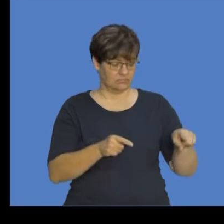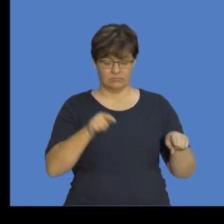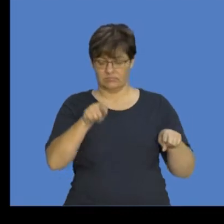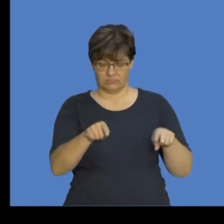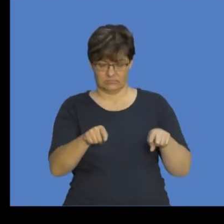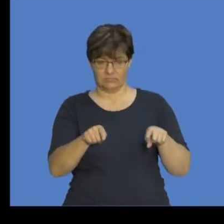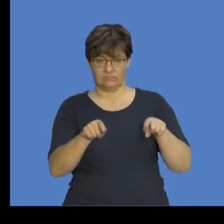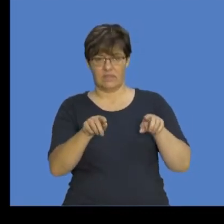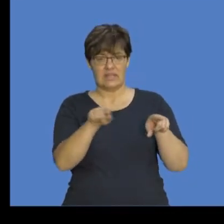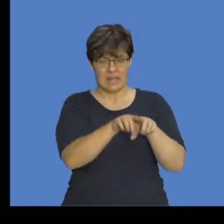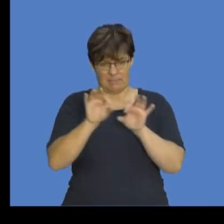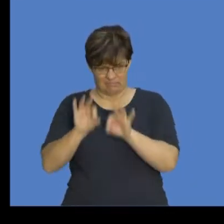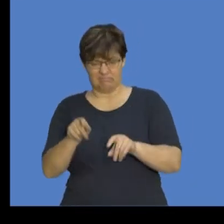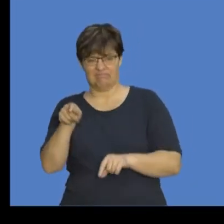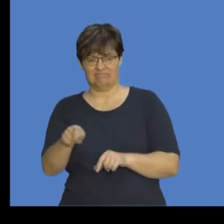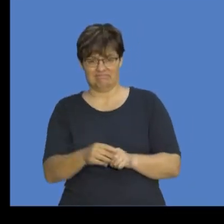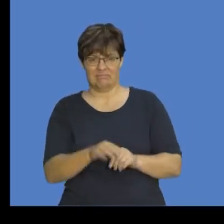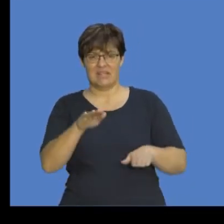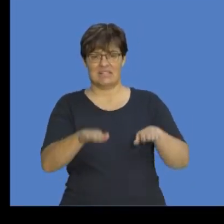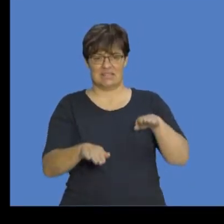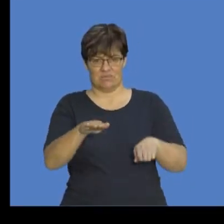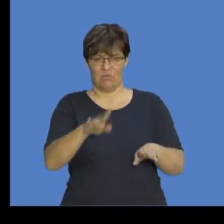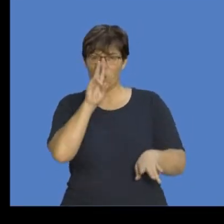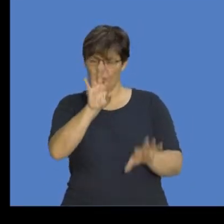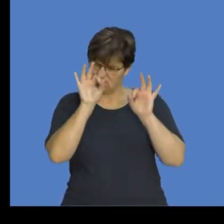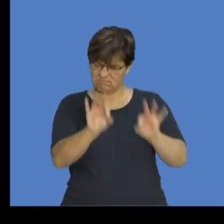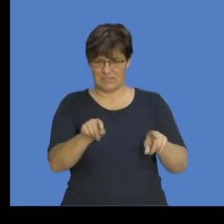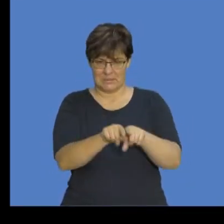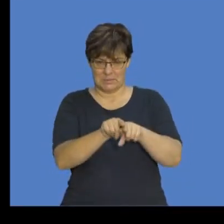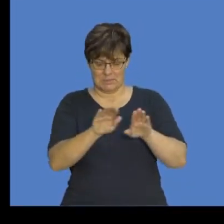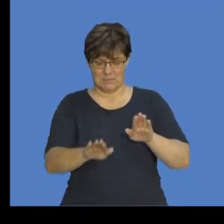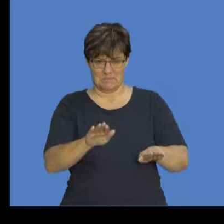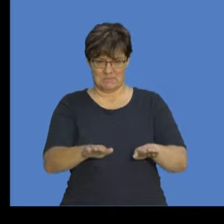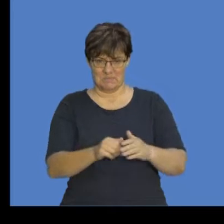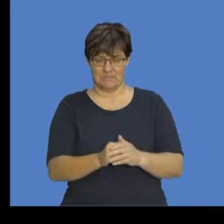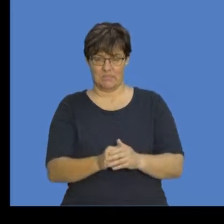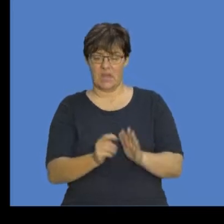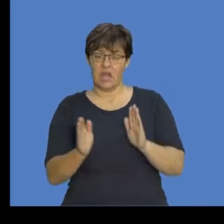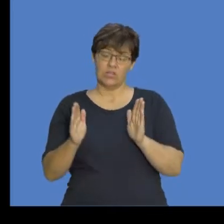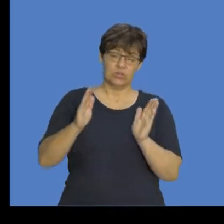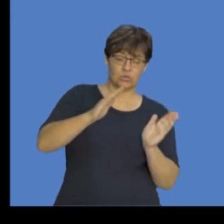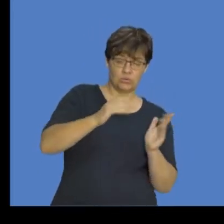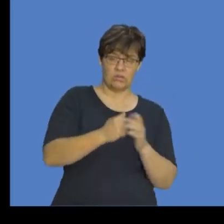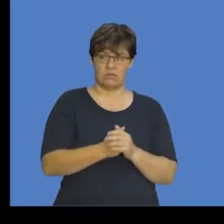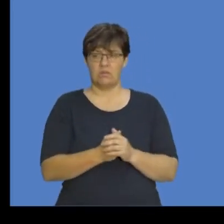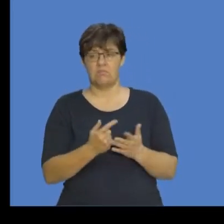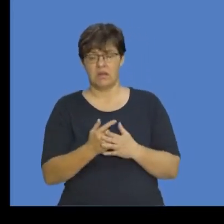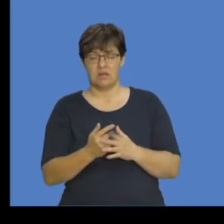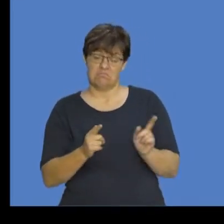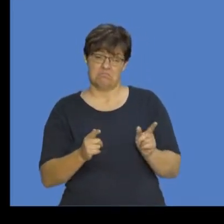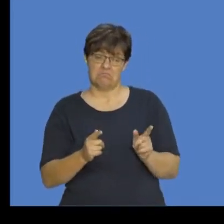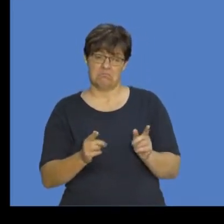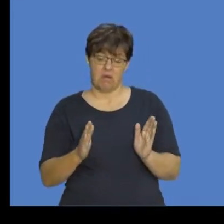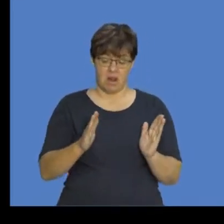If this area is the same as that area, this will be symmetric. And for skewed, it could be